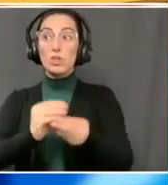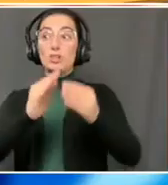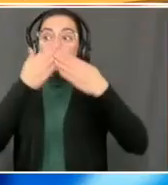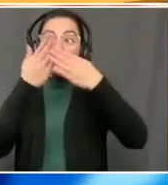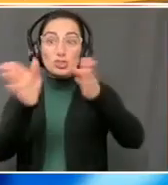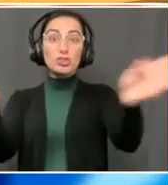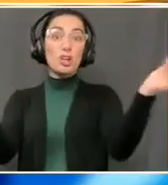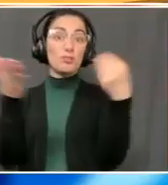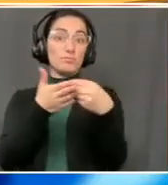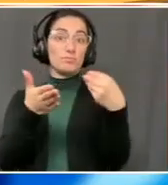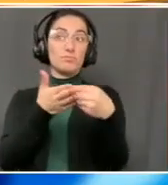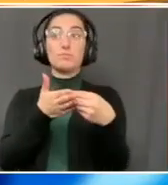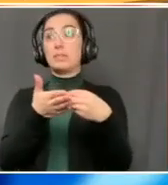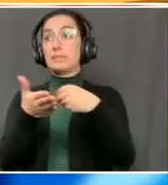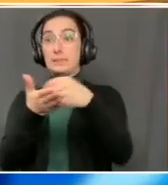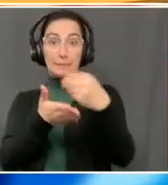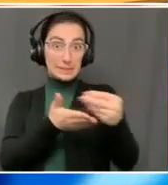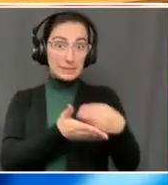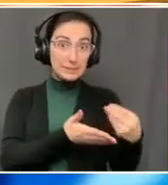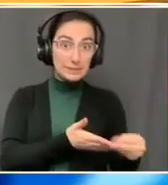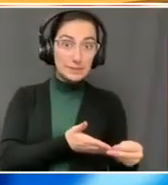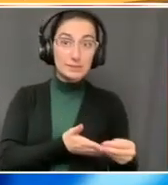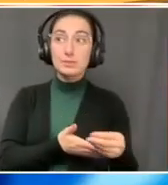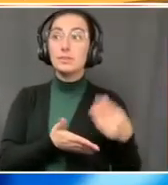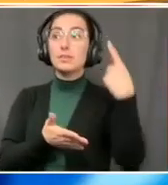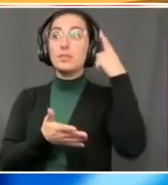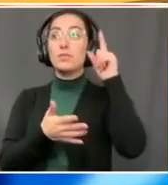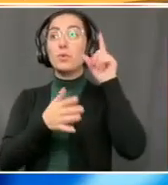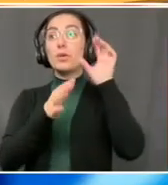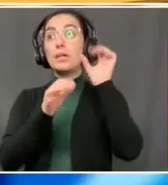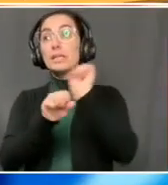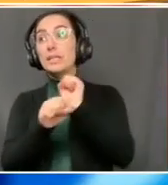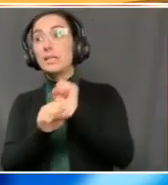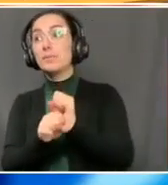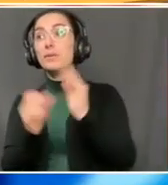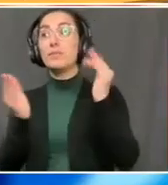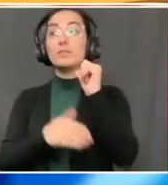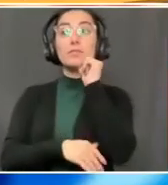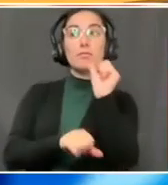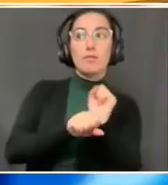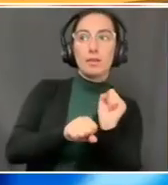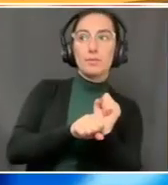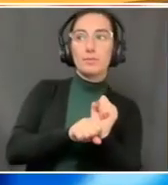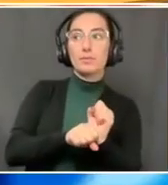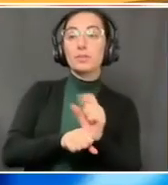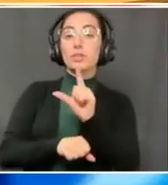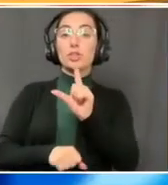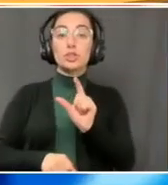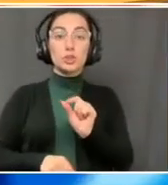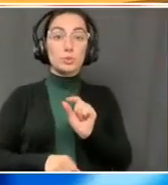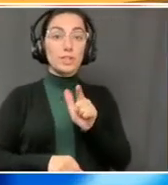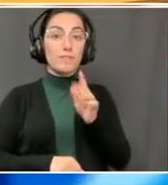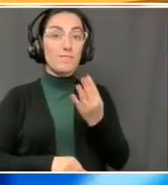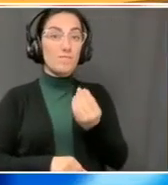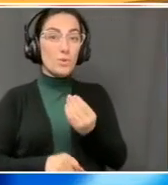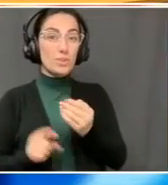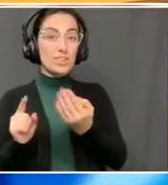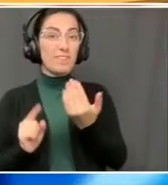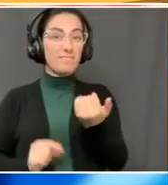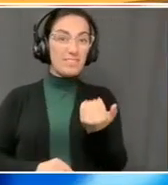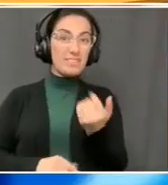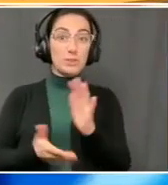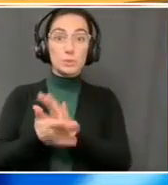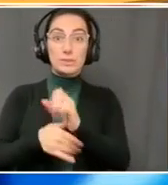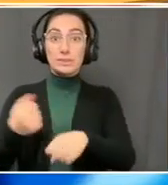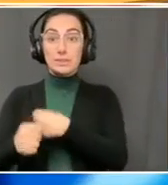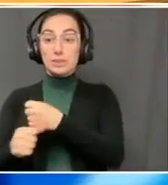expenditures that were on labor and non-labor all the way back from the 2014-15 school year through last school